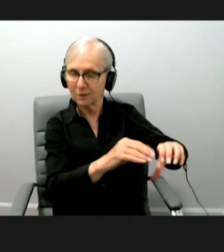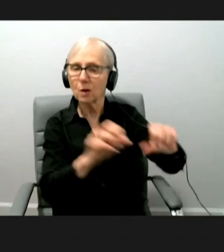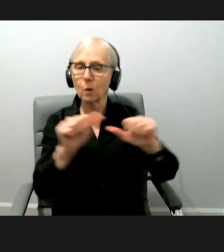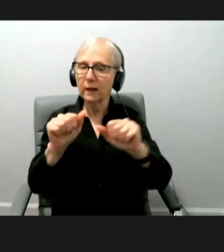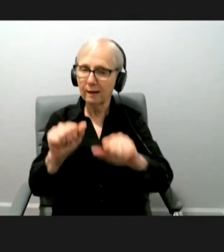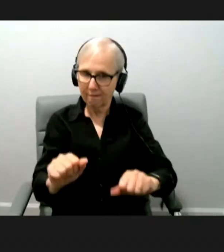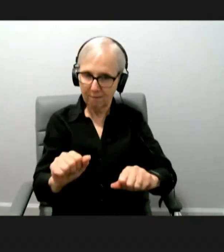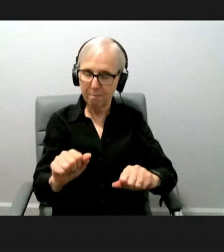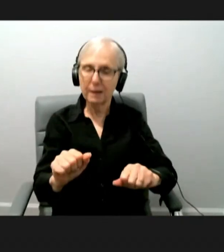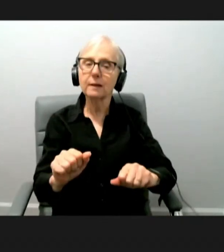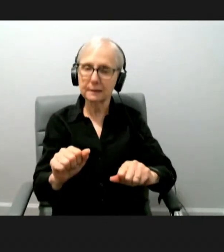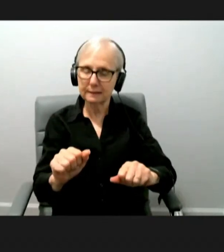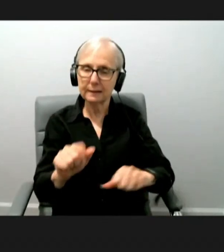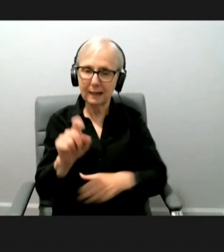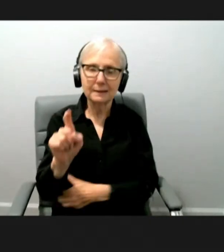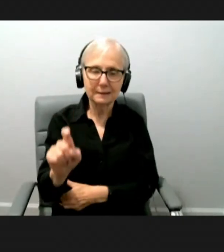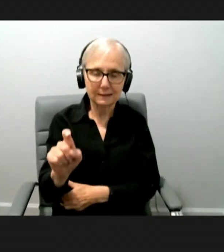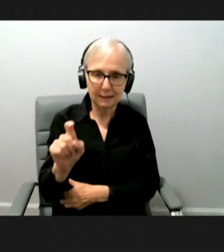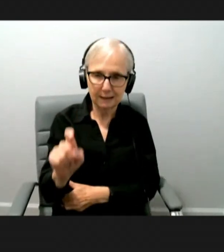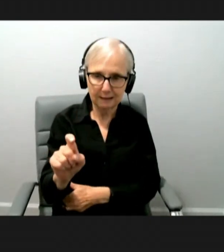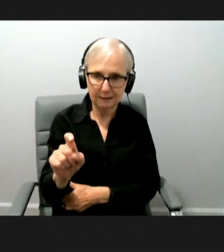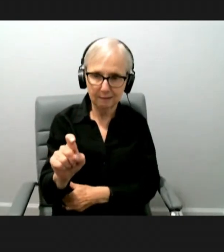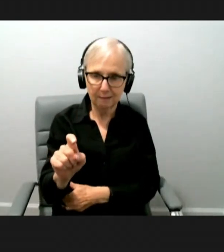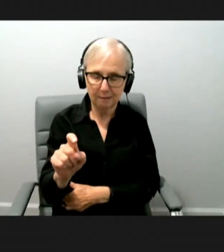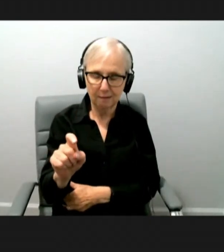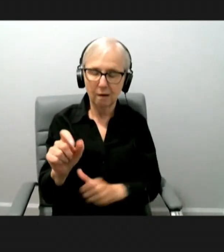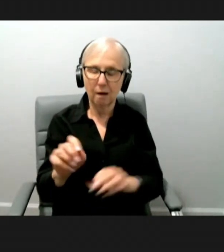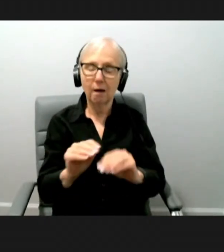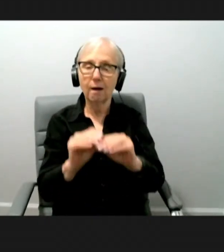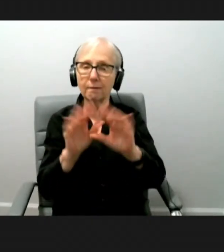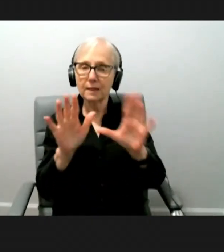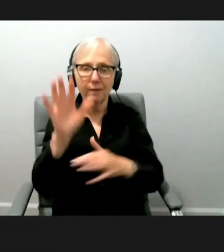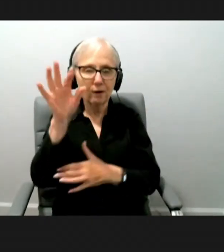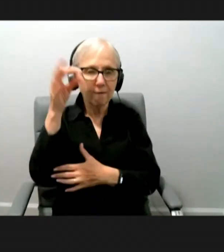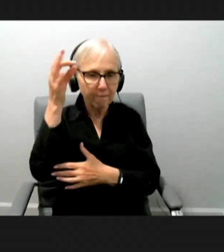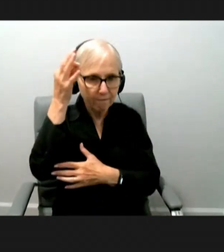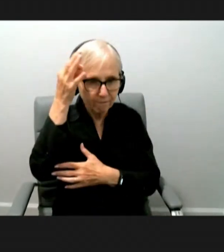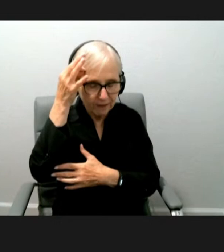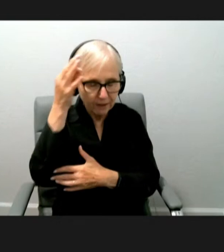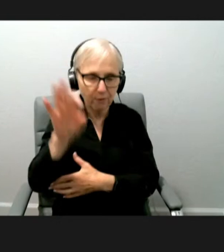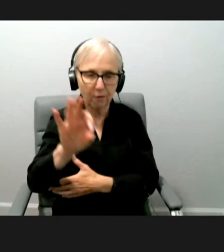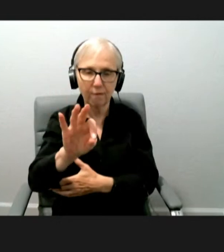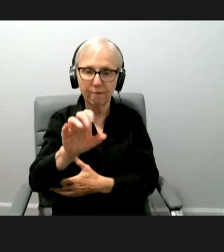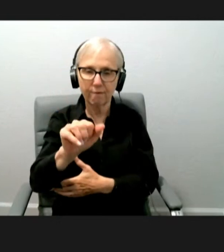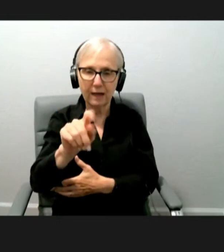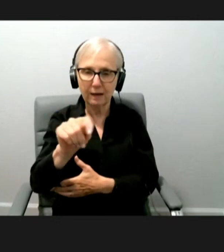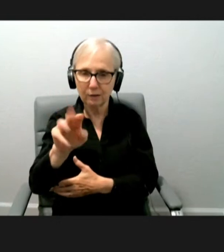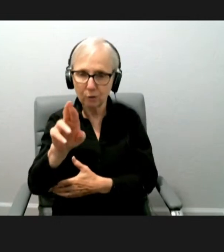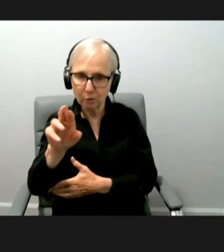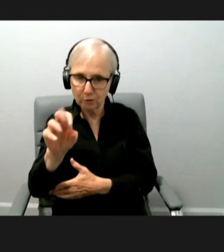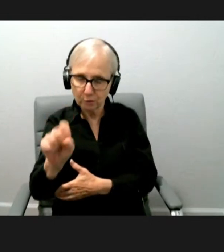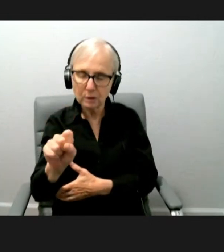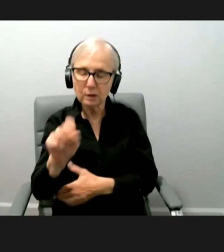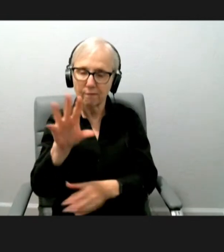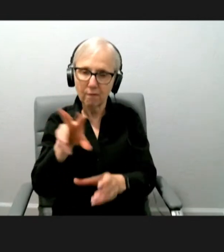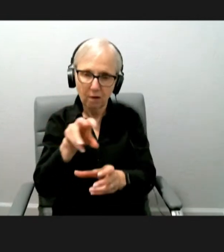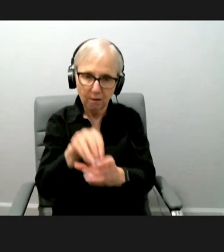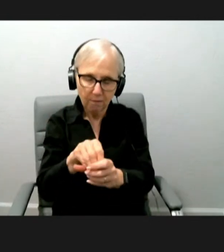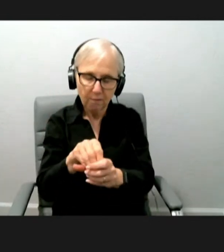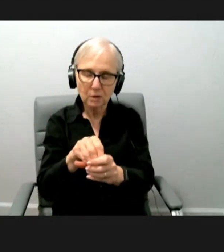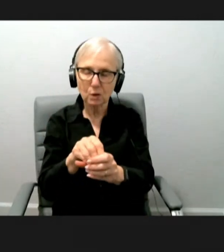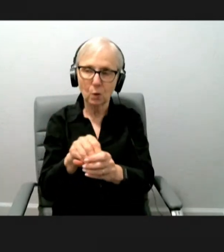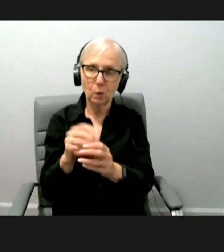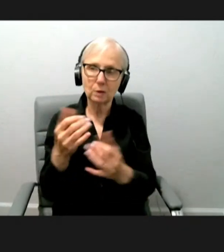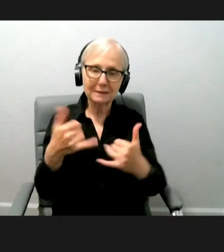surge as needed. Obviously, there are a lot of federal factors at play here. And so we will continue